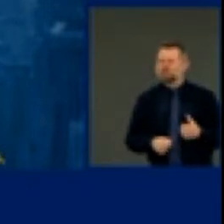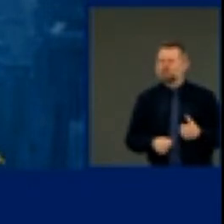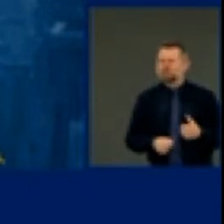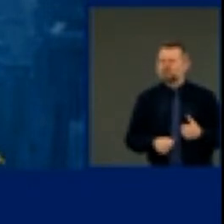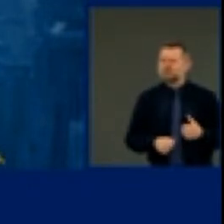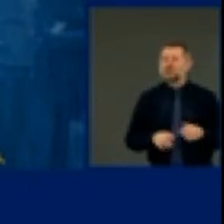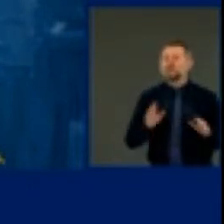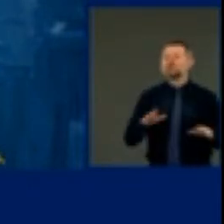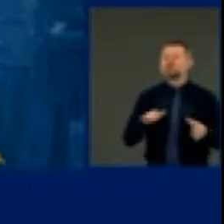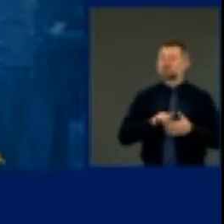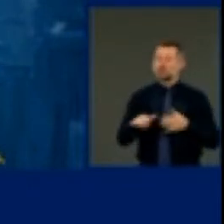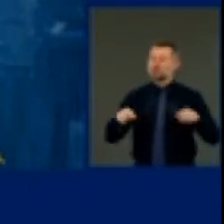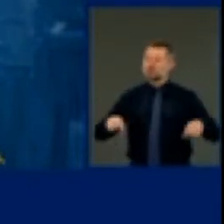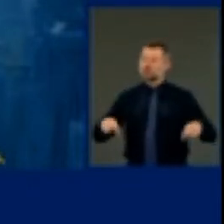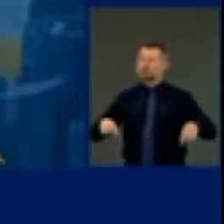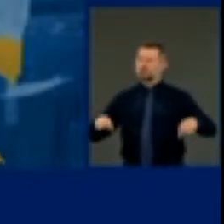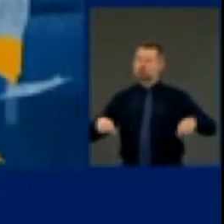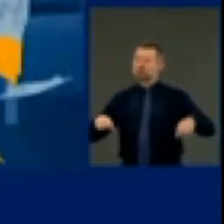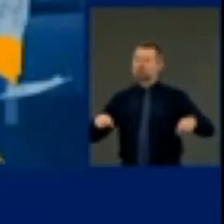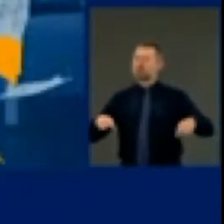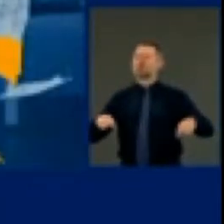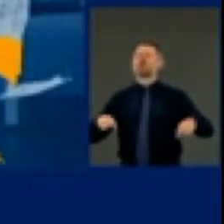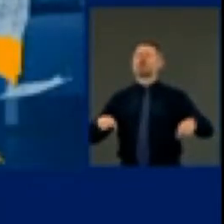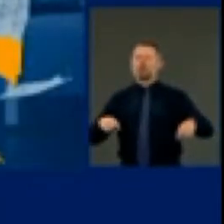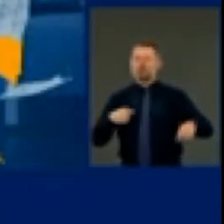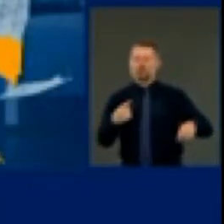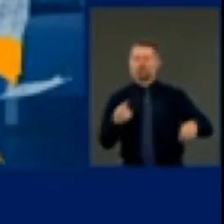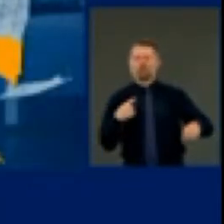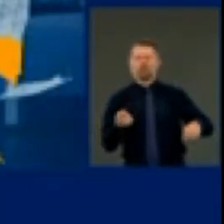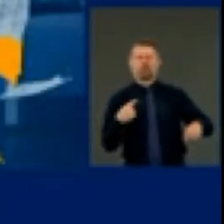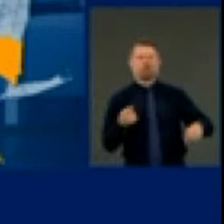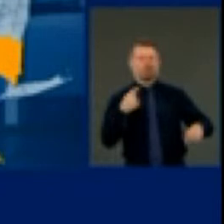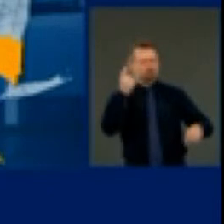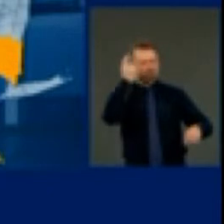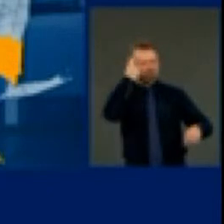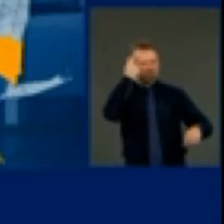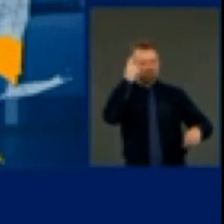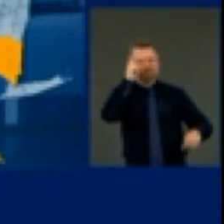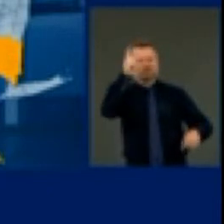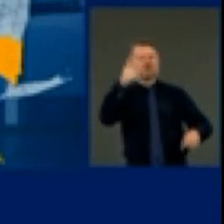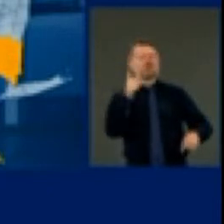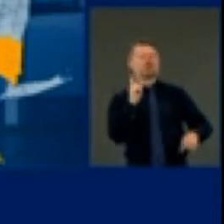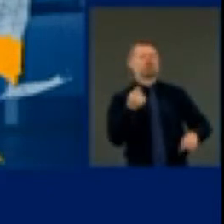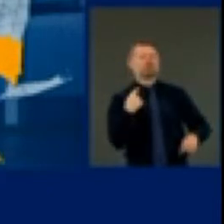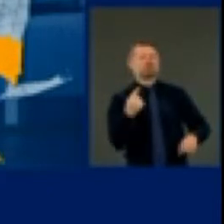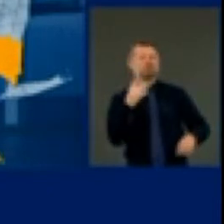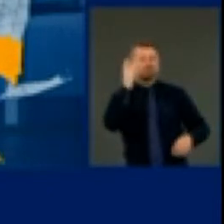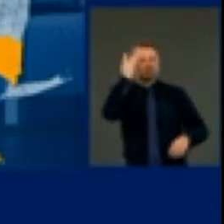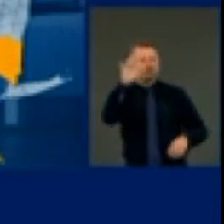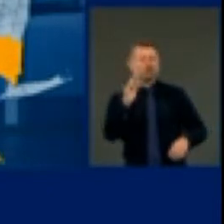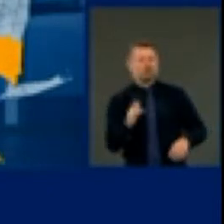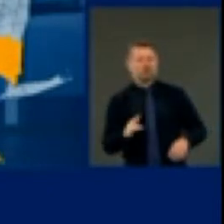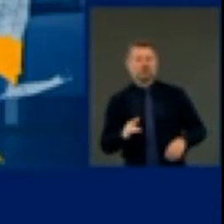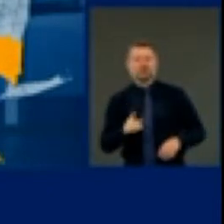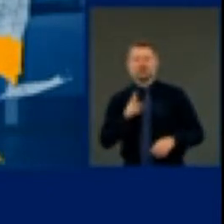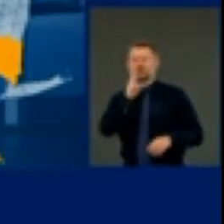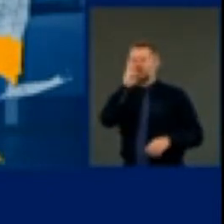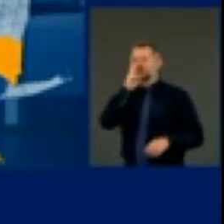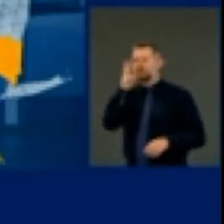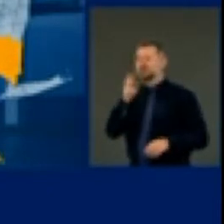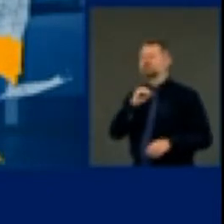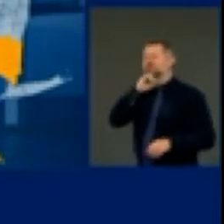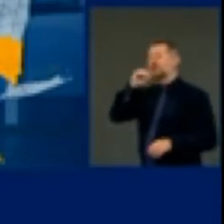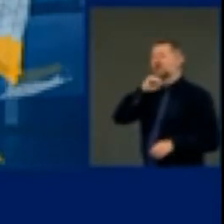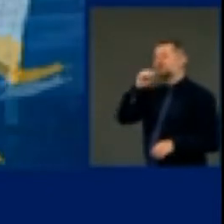In New York, we stay smart. Being smart, Westchester Rockland are